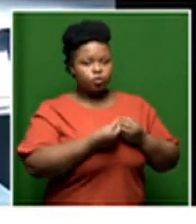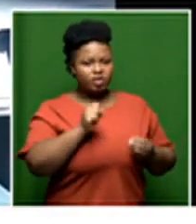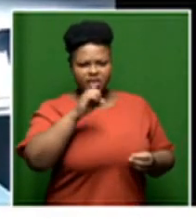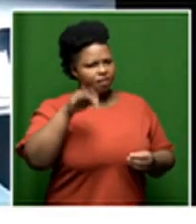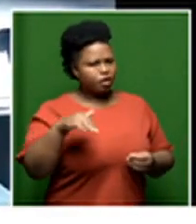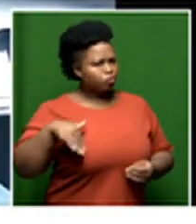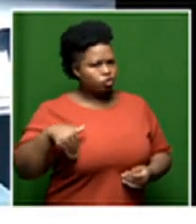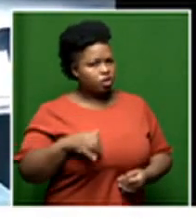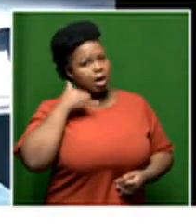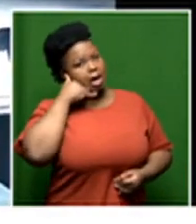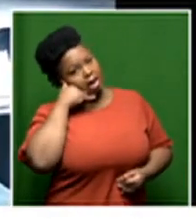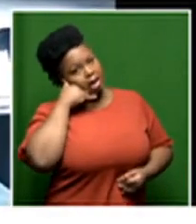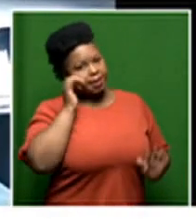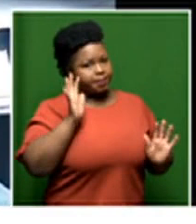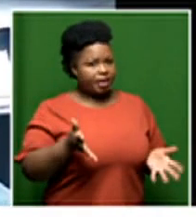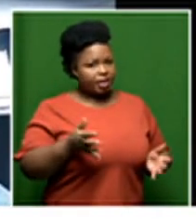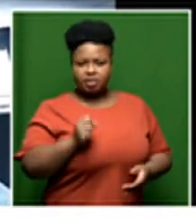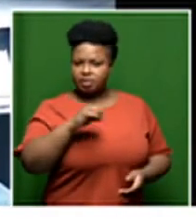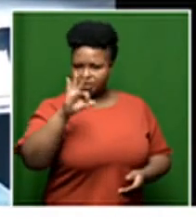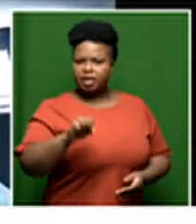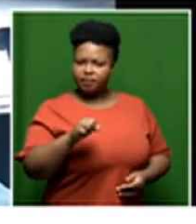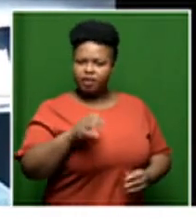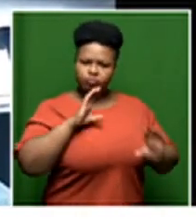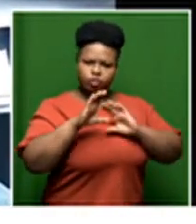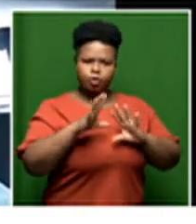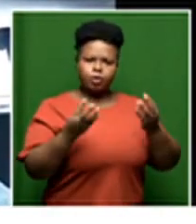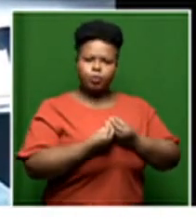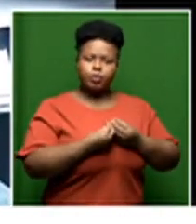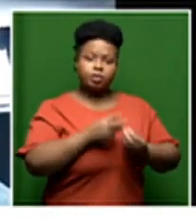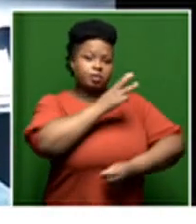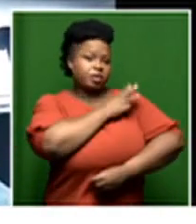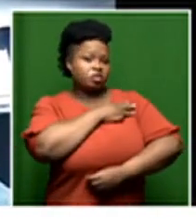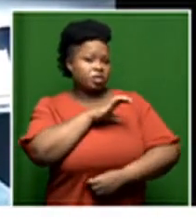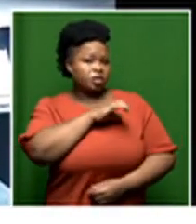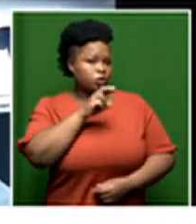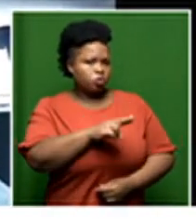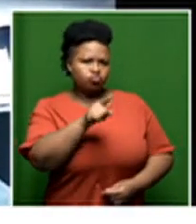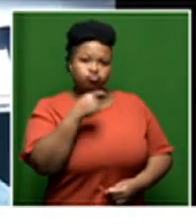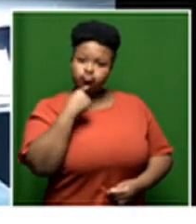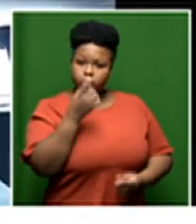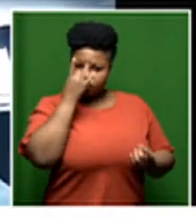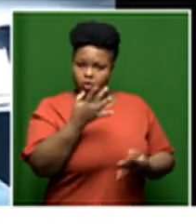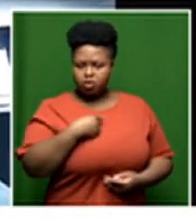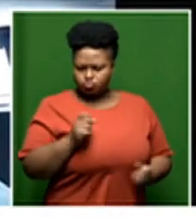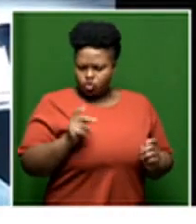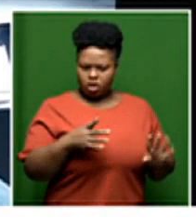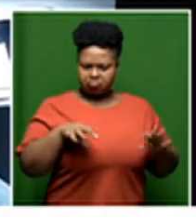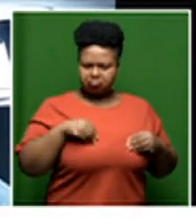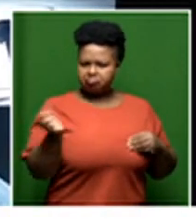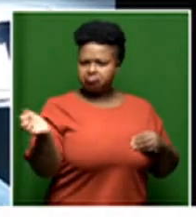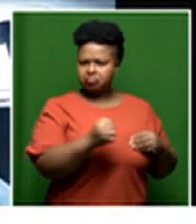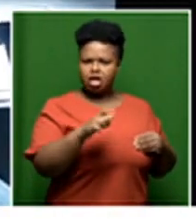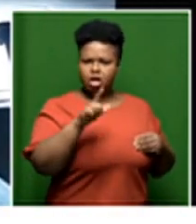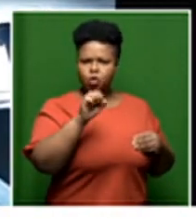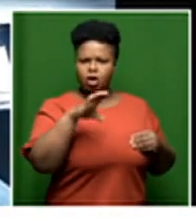from SAFA. Was it a phone call that SAFA had with the management at Chippa that said that they were okay with the